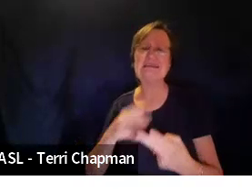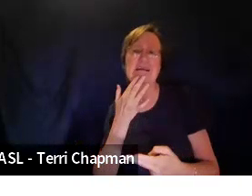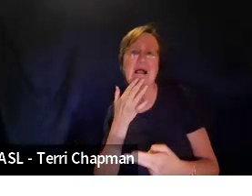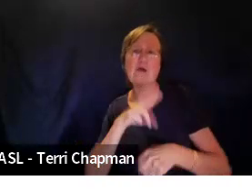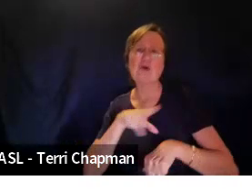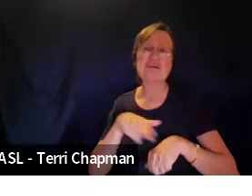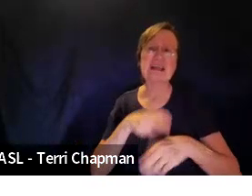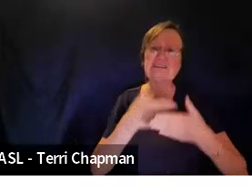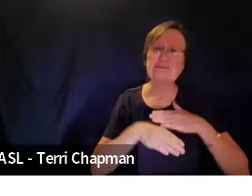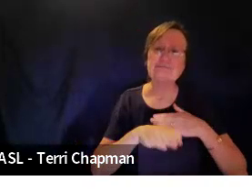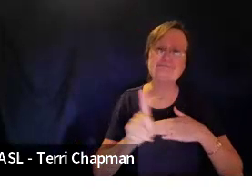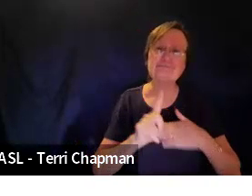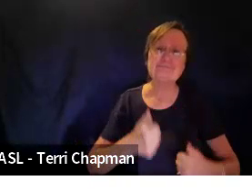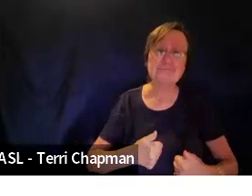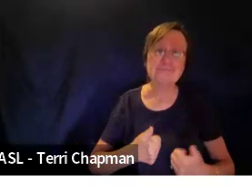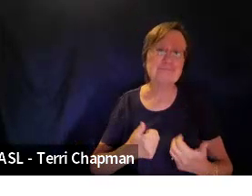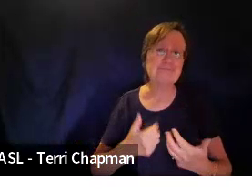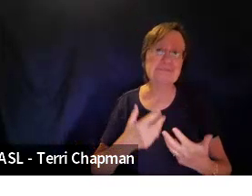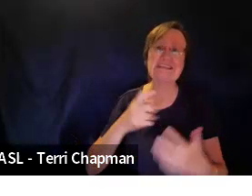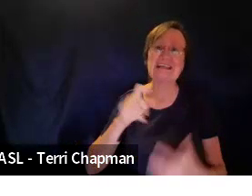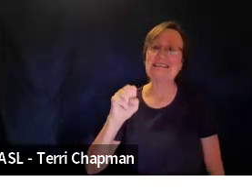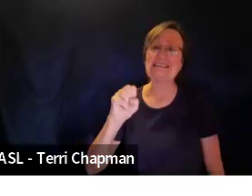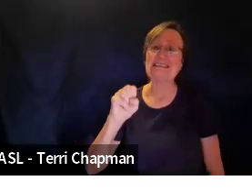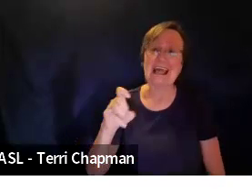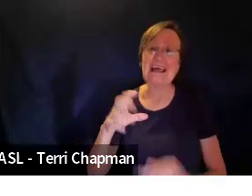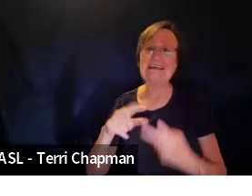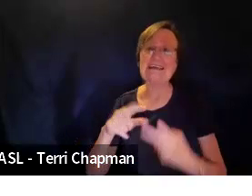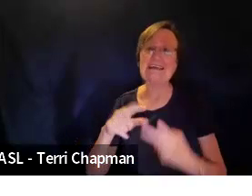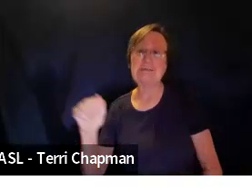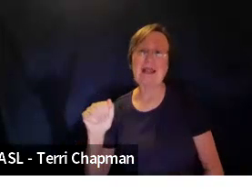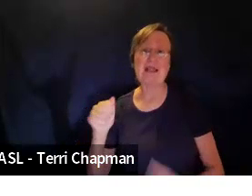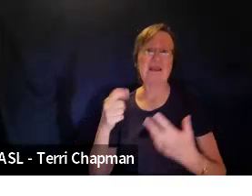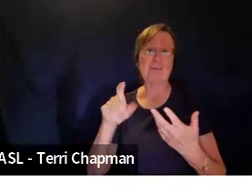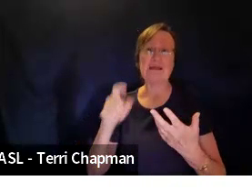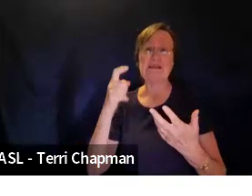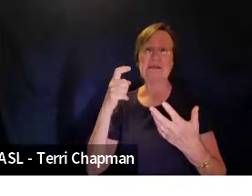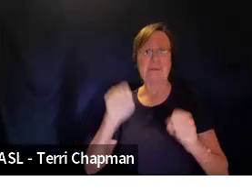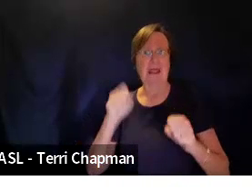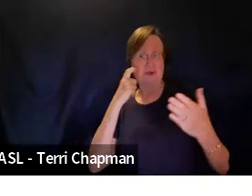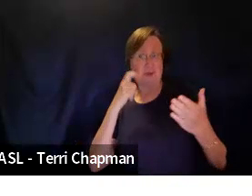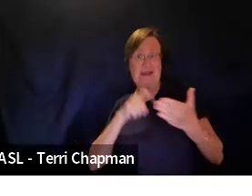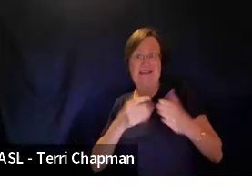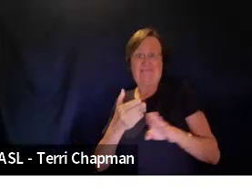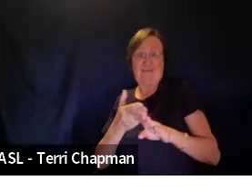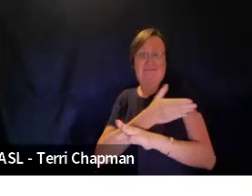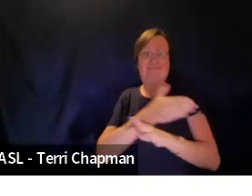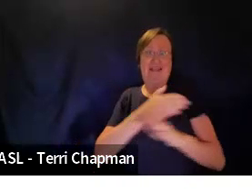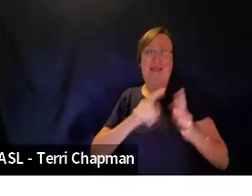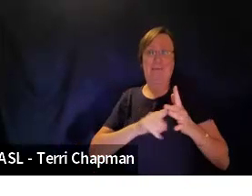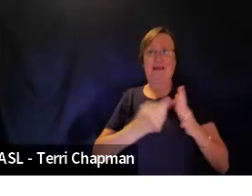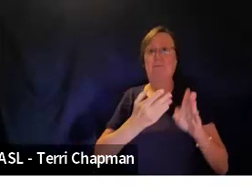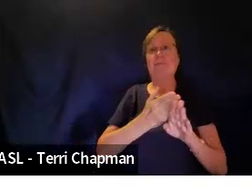disability, that you have to be able to identify those on the front end before you use